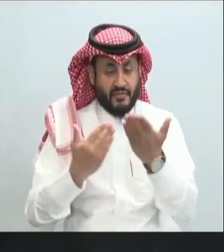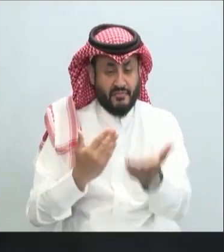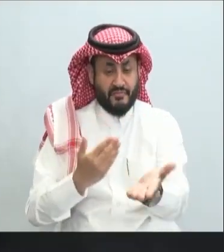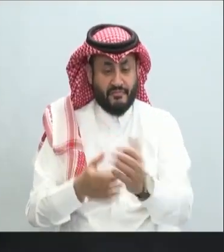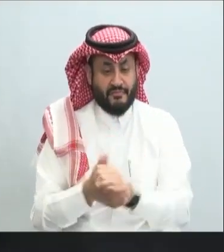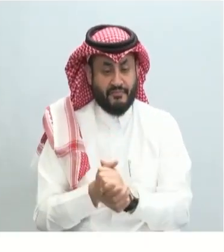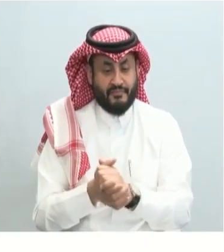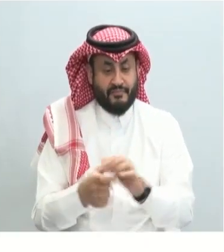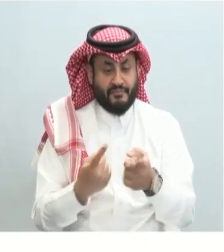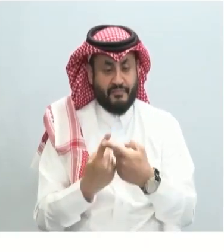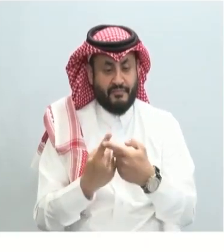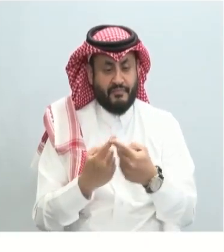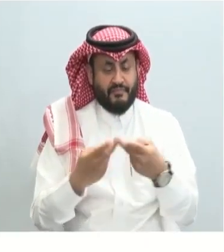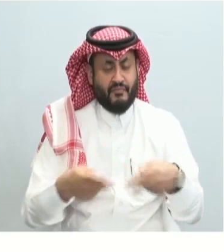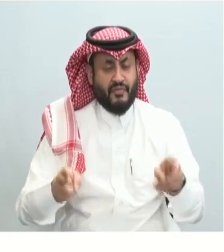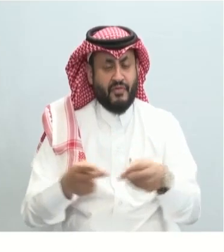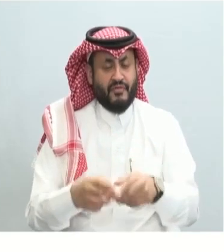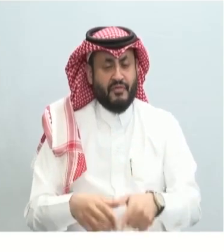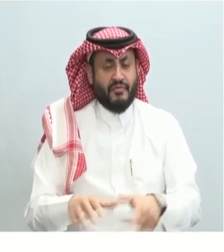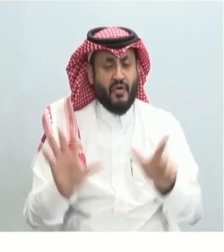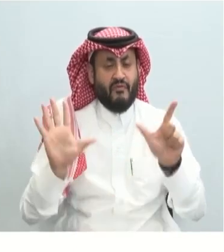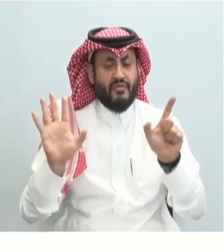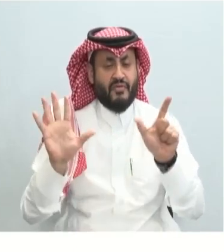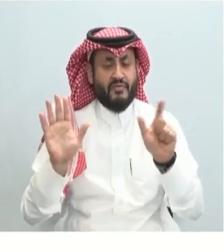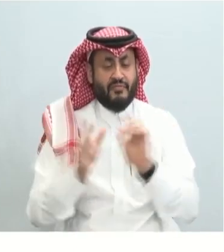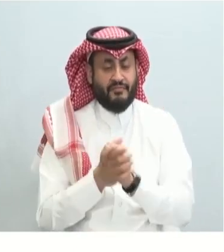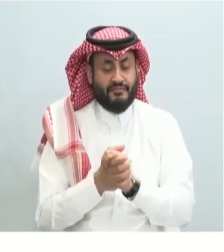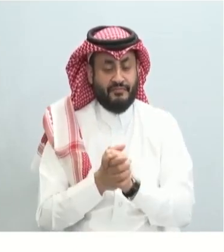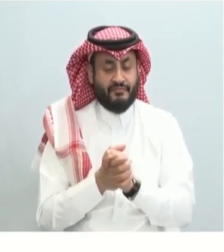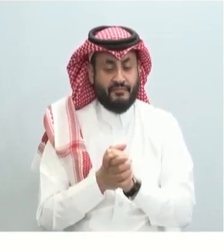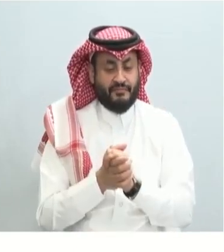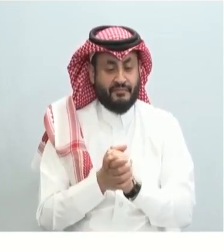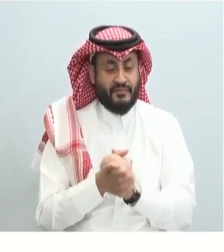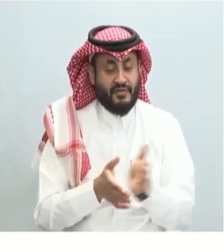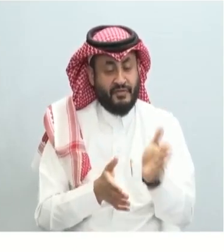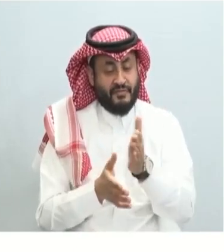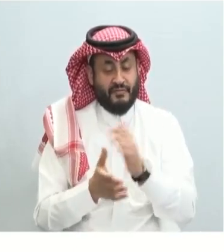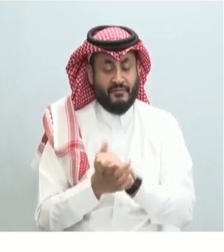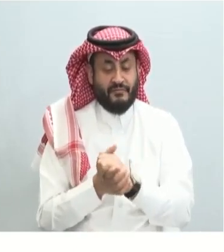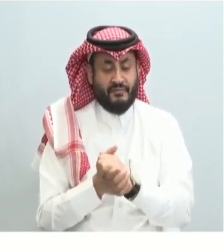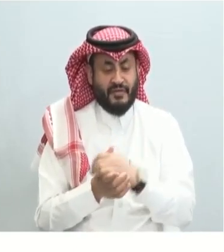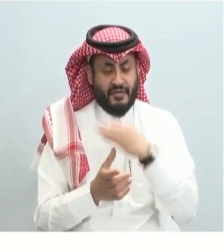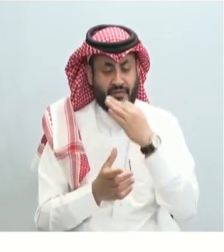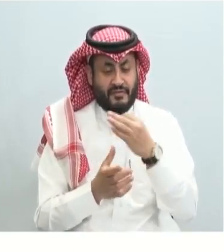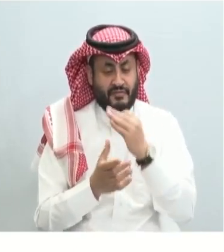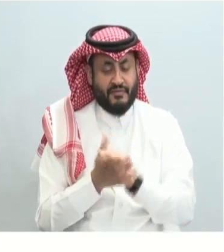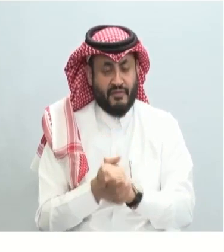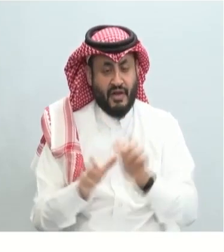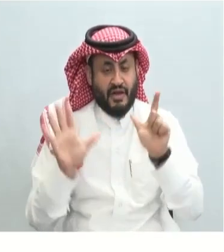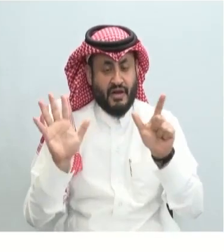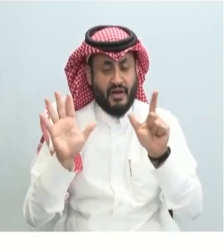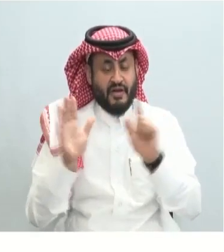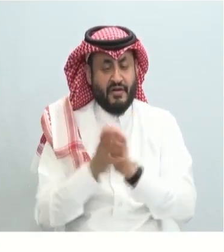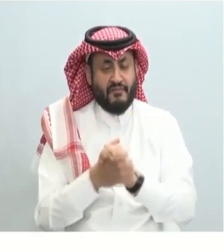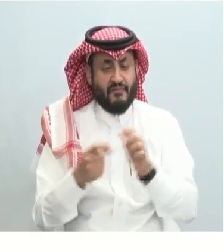were, number 1, to chant the days of the week chant And also to say the days of the week